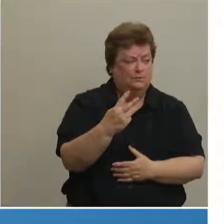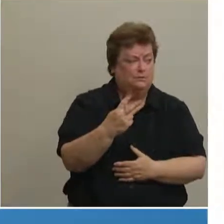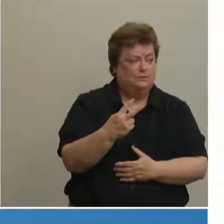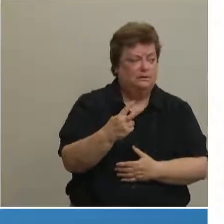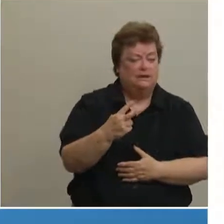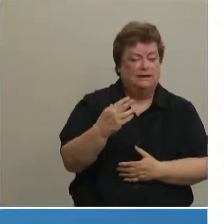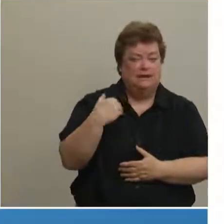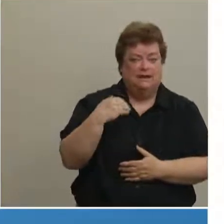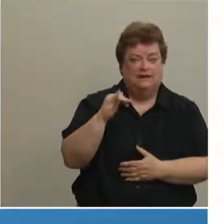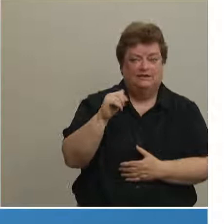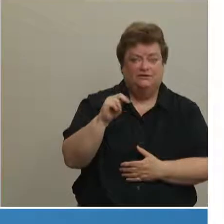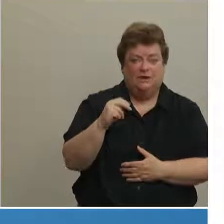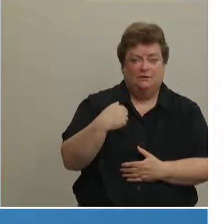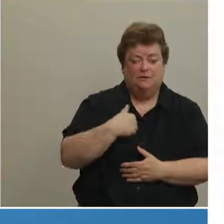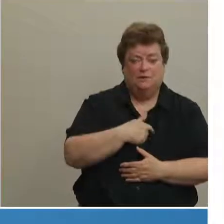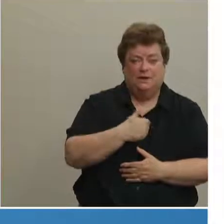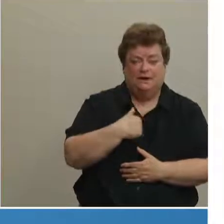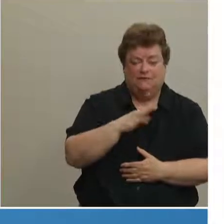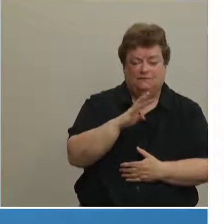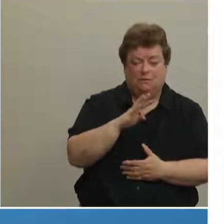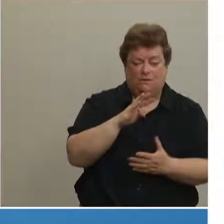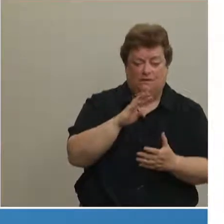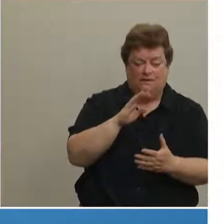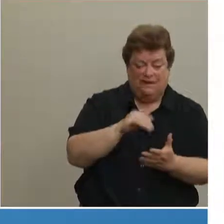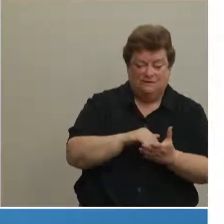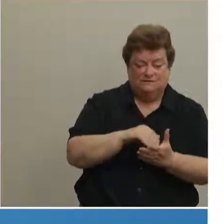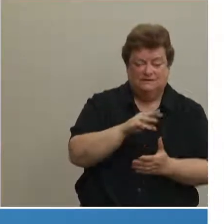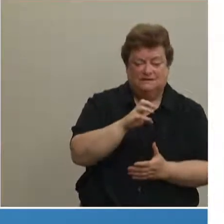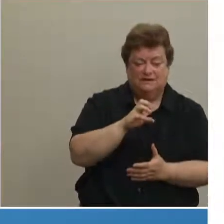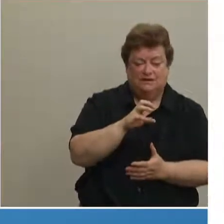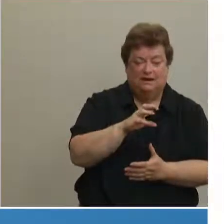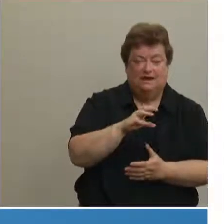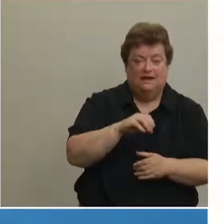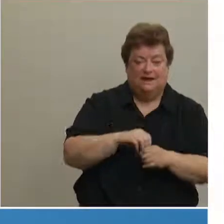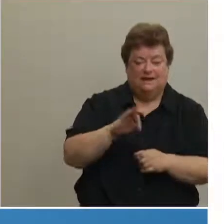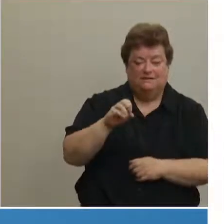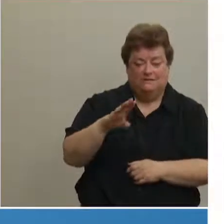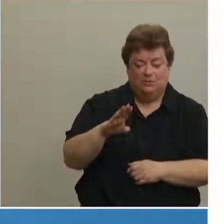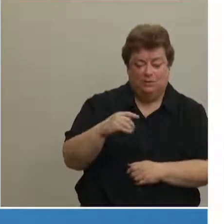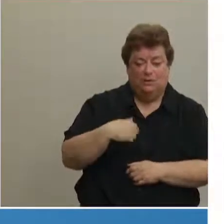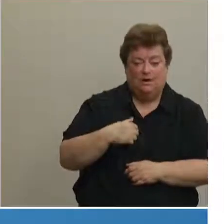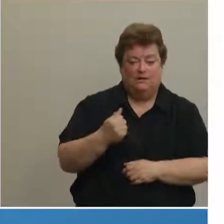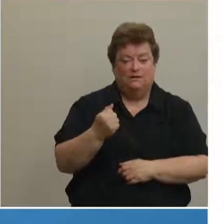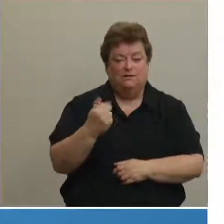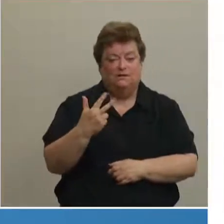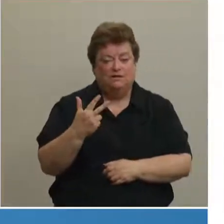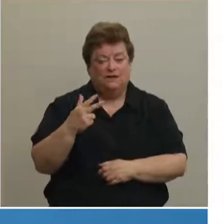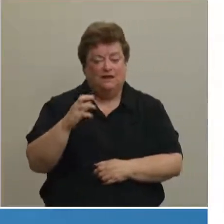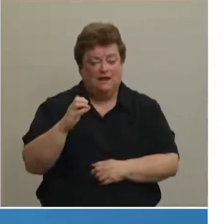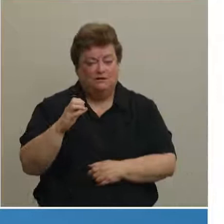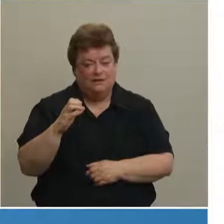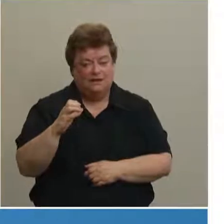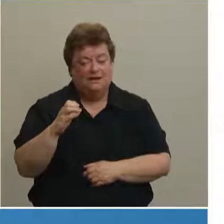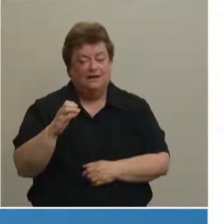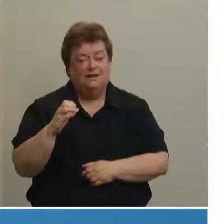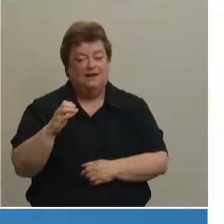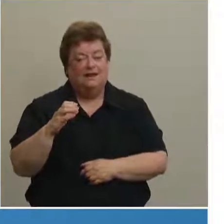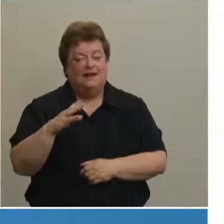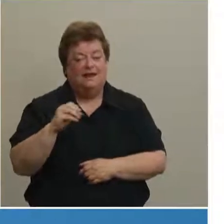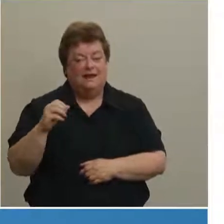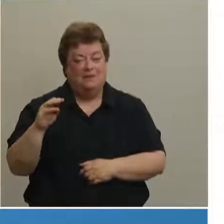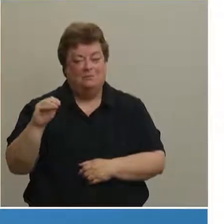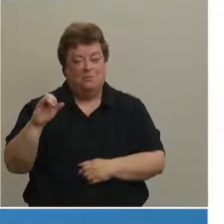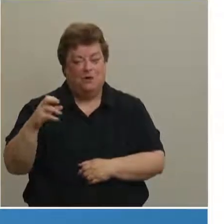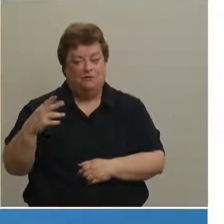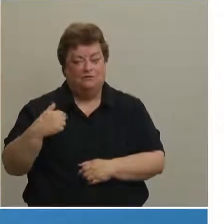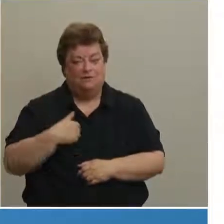in January, we had 4,064 cases. In February, we had 1,398 cases. And in